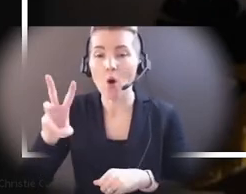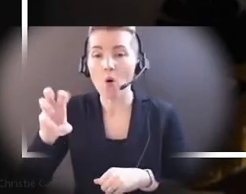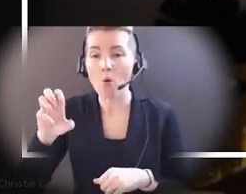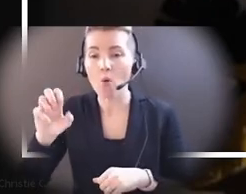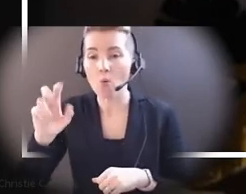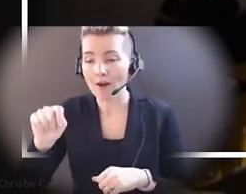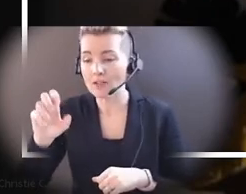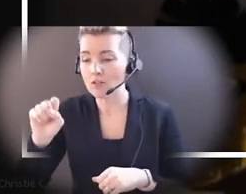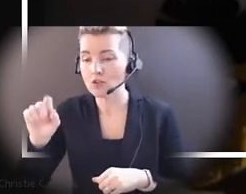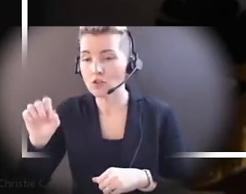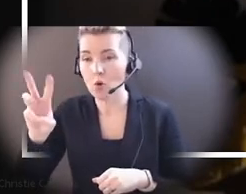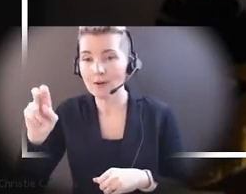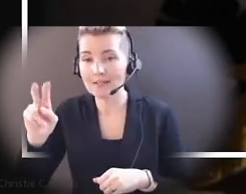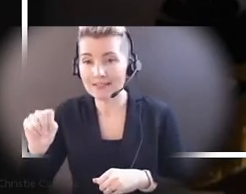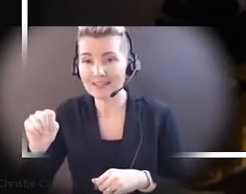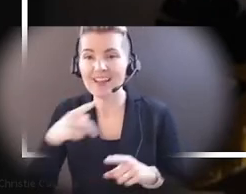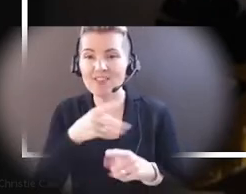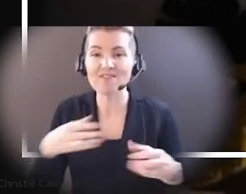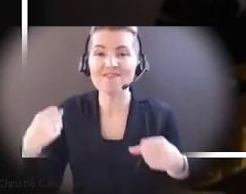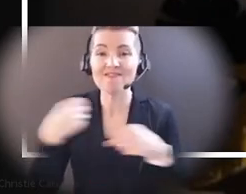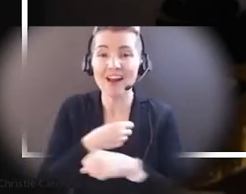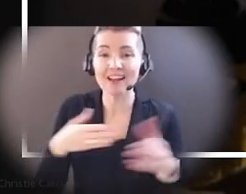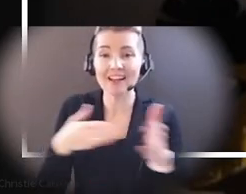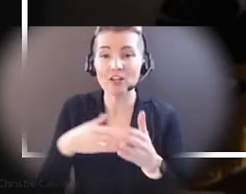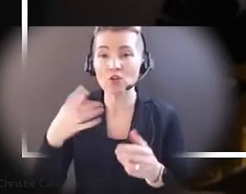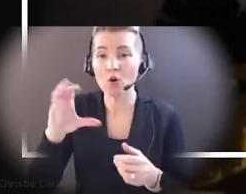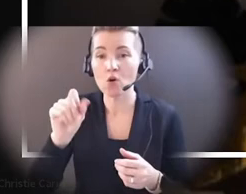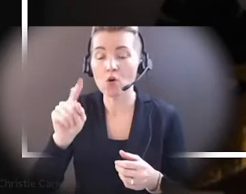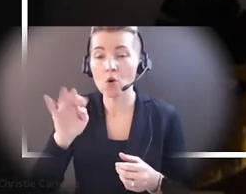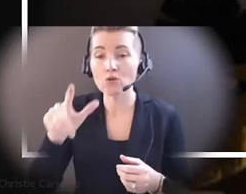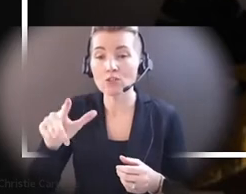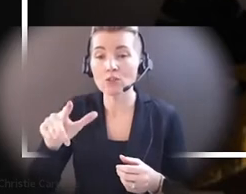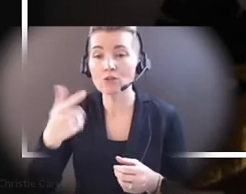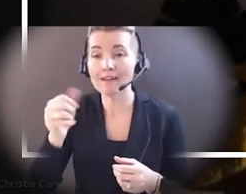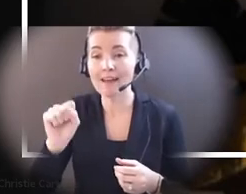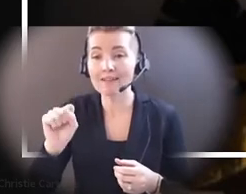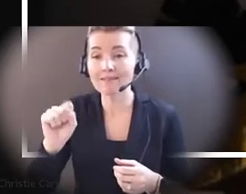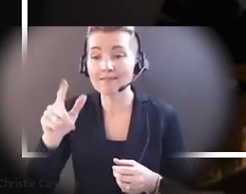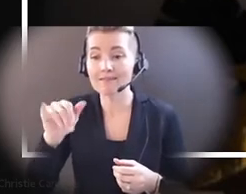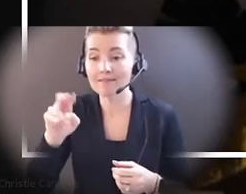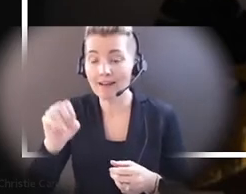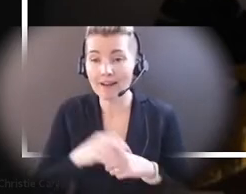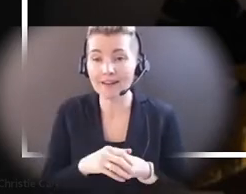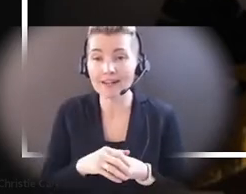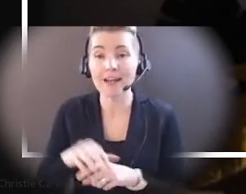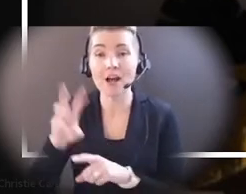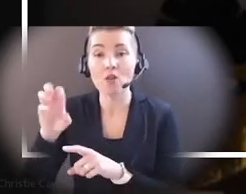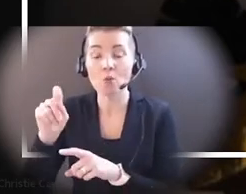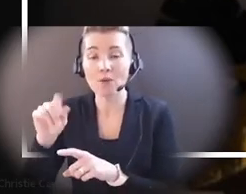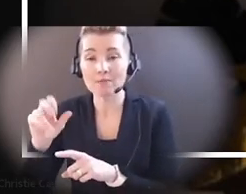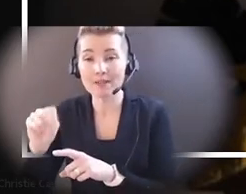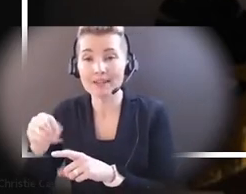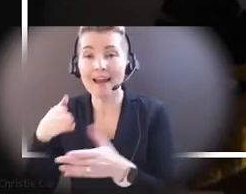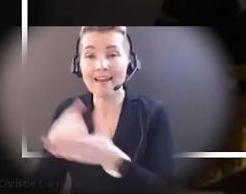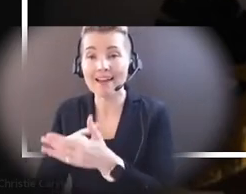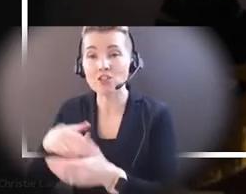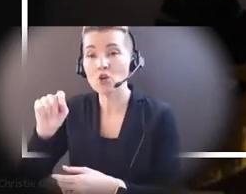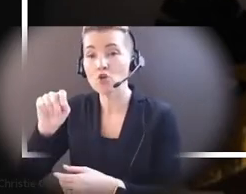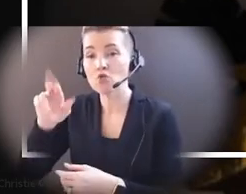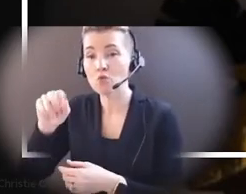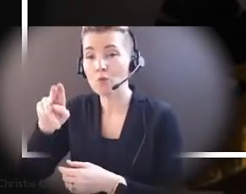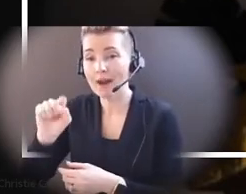their fight against the Coastal GasLink pipeline. Let's think about the Suwet'mik people's fight against the Trans Mountain pipeline